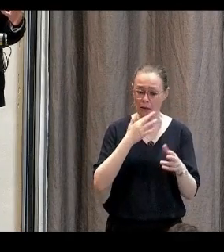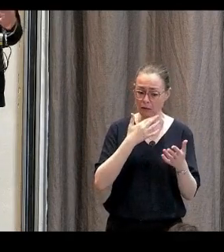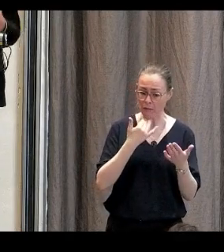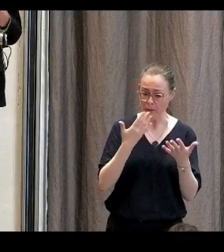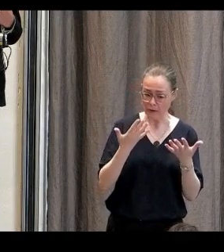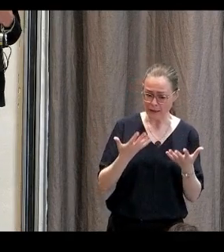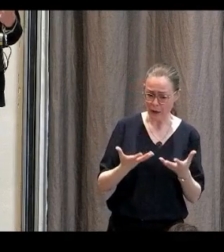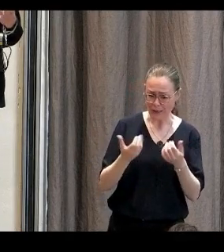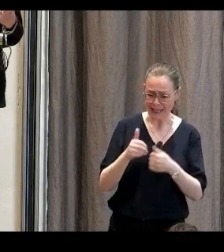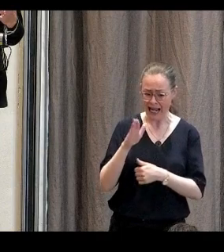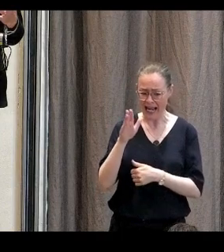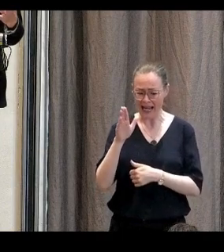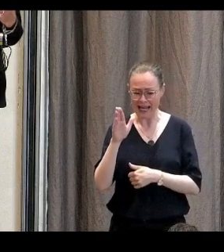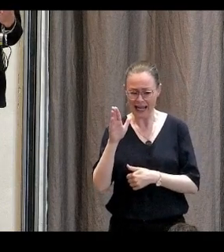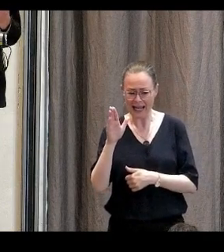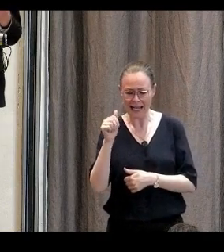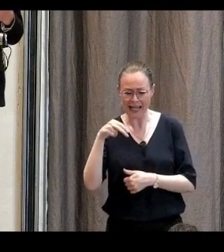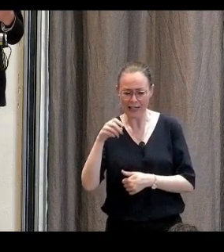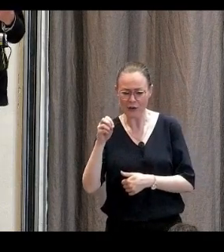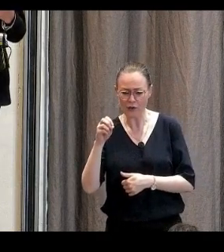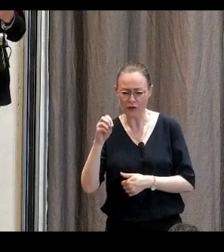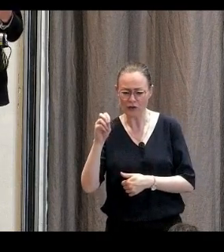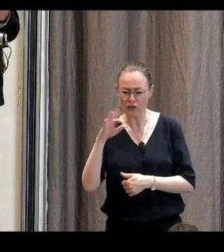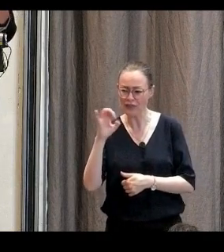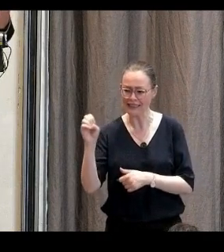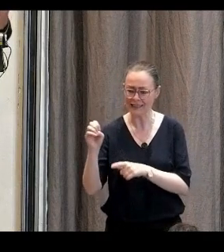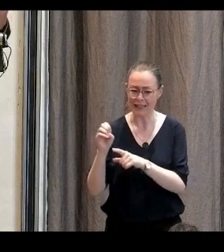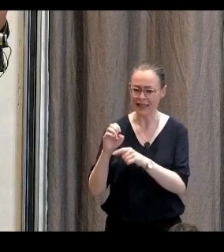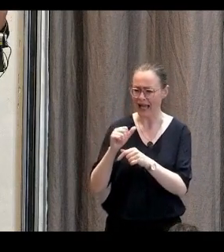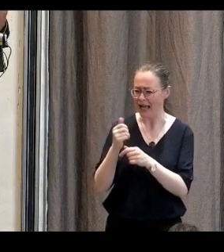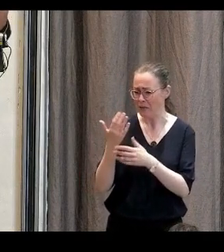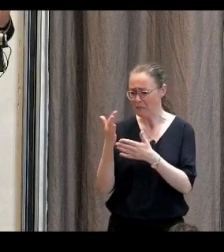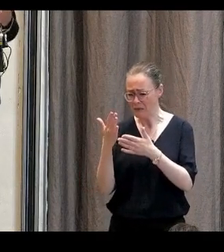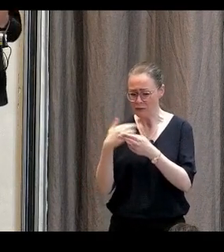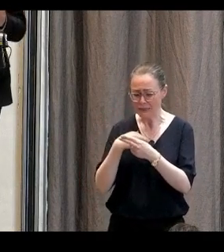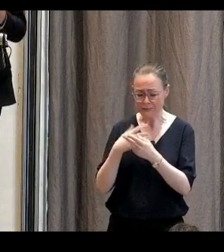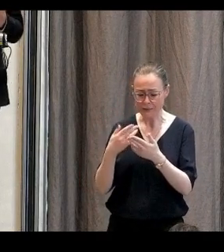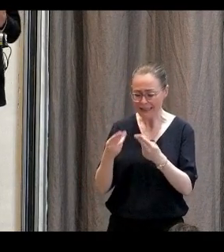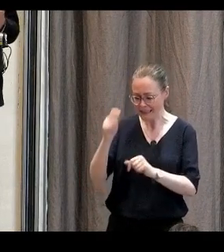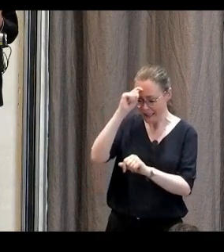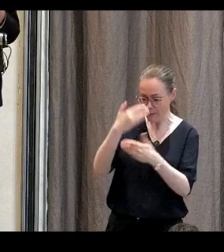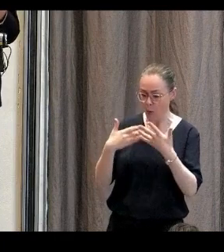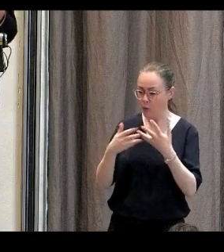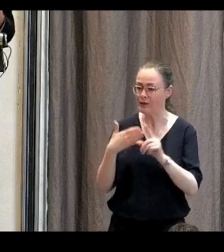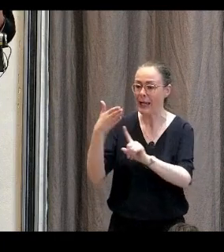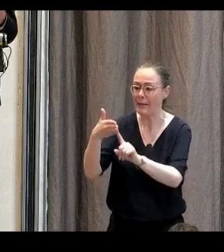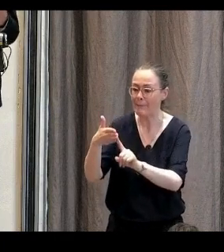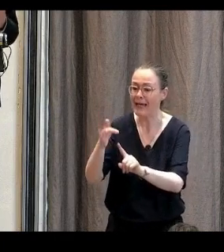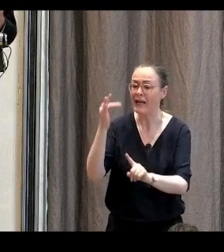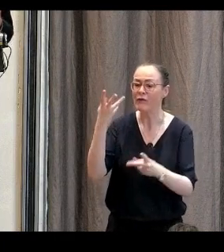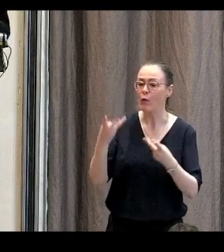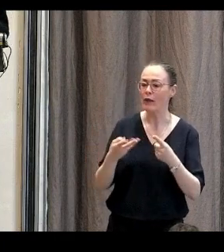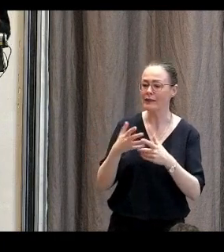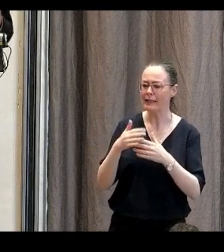to the fact that levetiracetam probably doesn't cause many side effects, but you only find what you're looking for. And if you're looking for kind of the